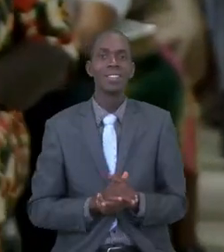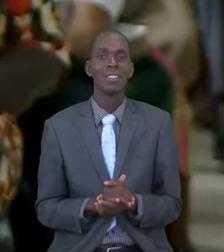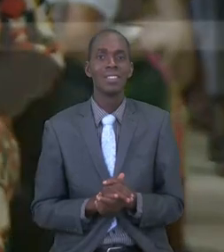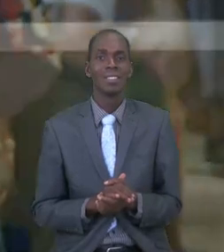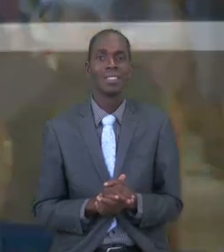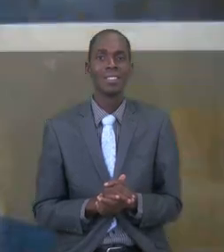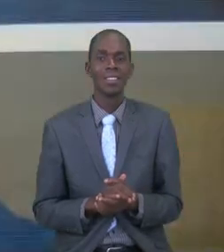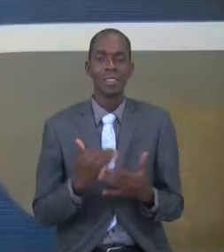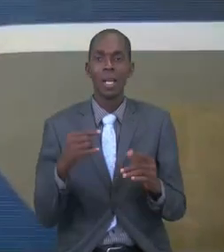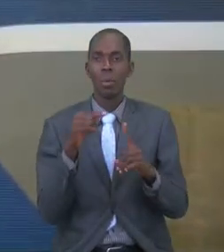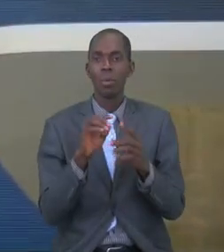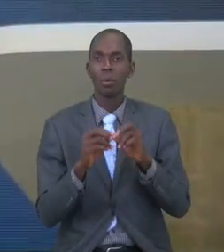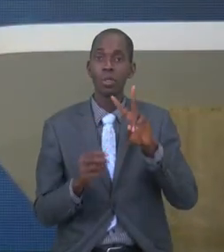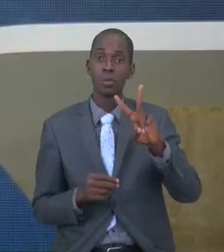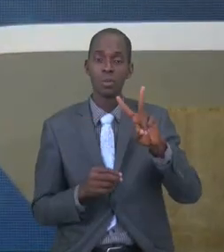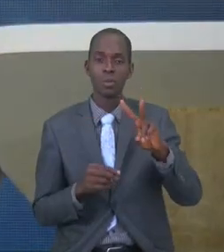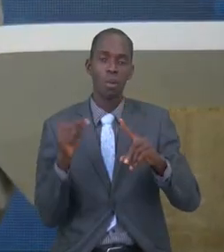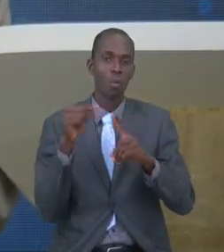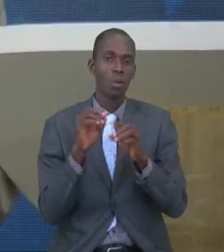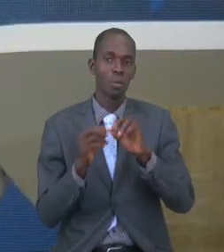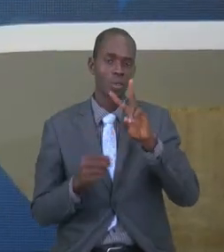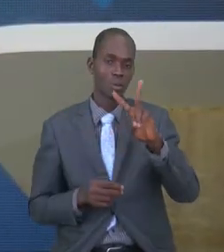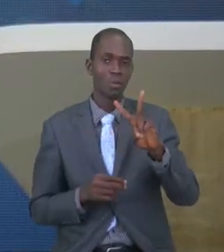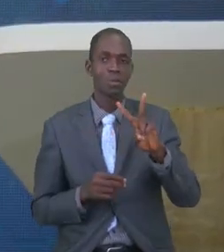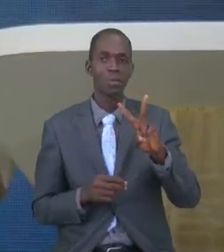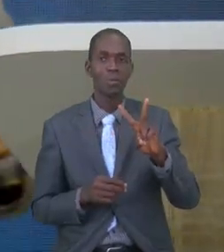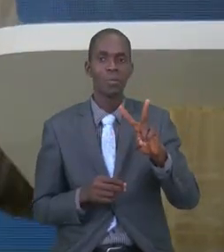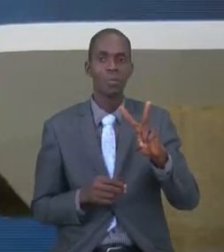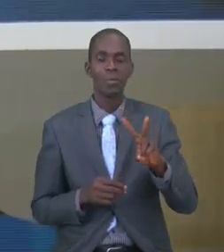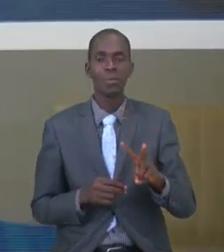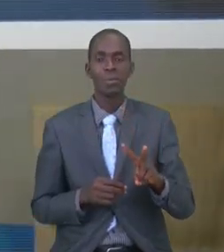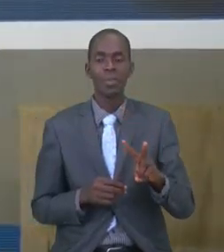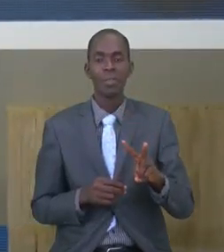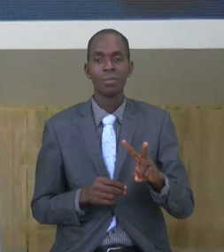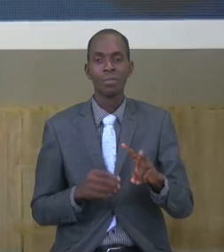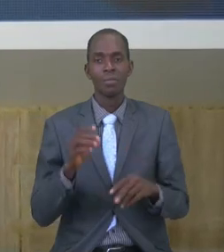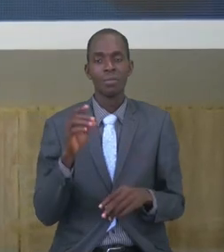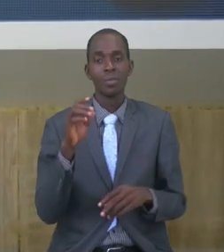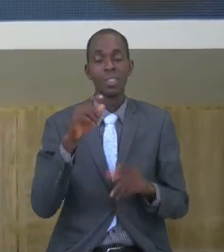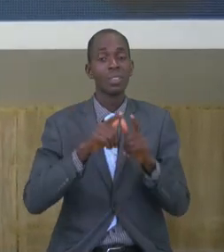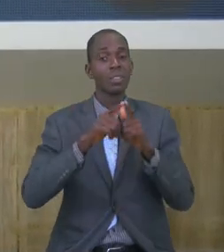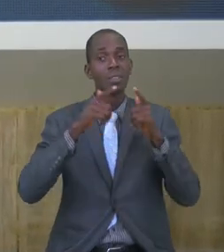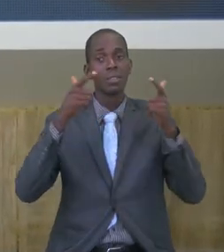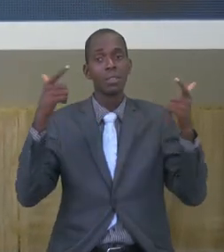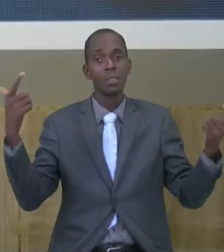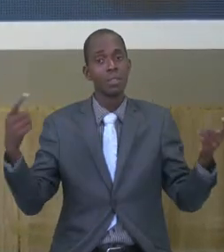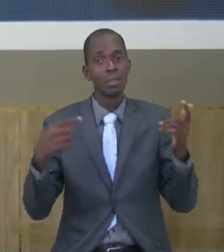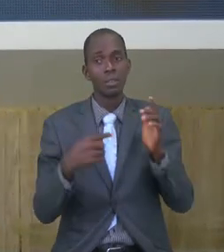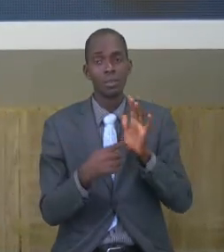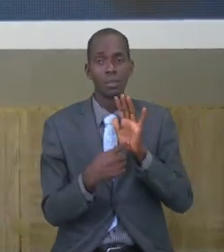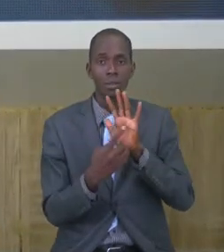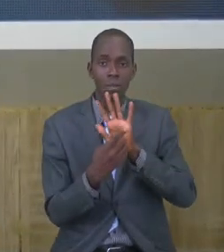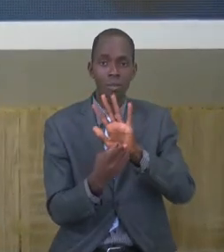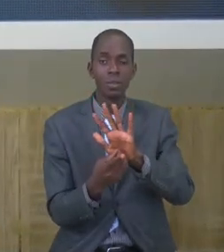Let's come to number two now. Point number two, dramatic demonstration of